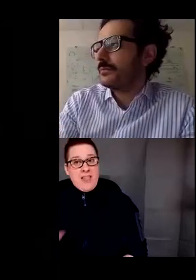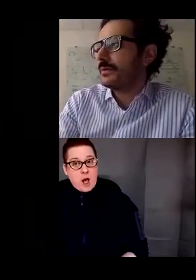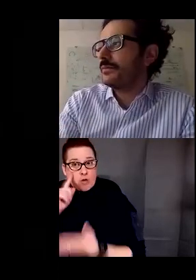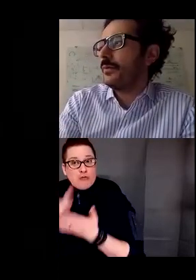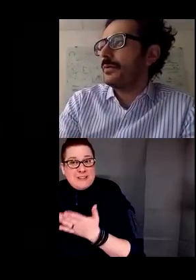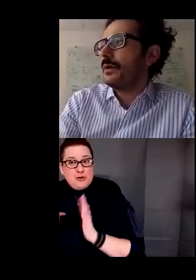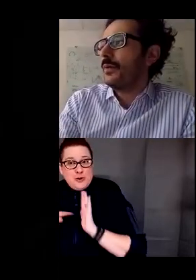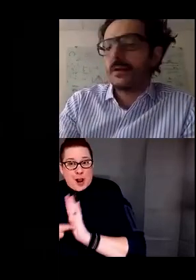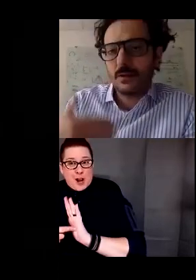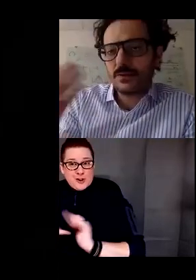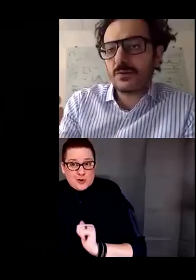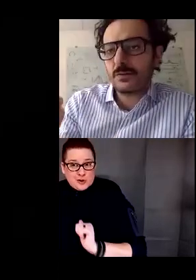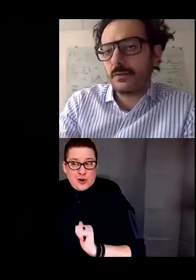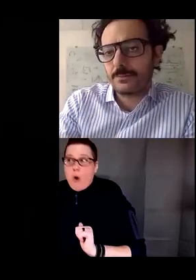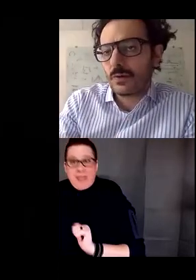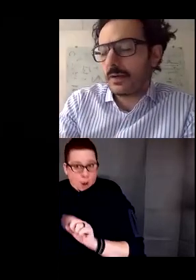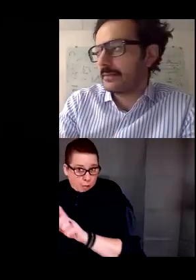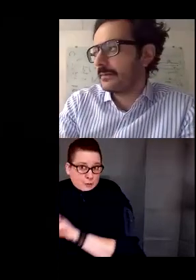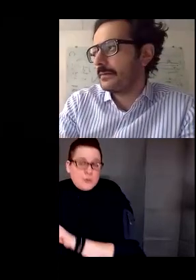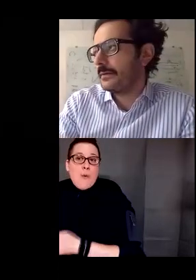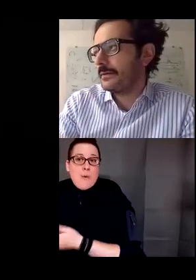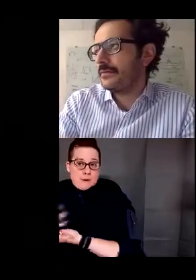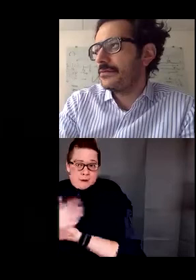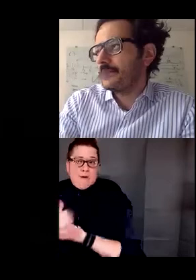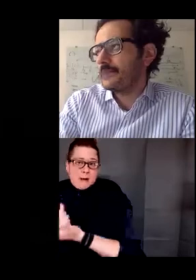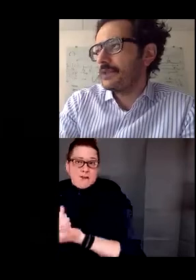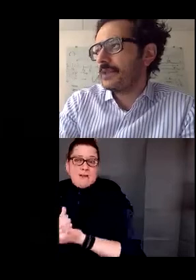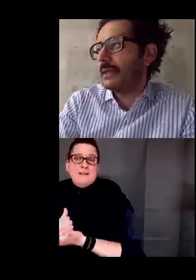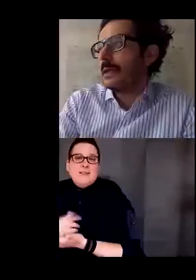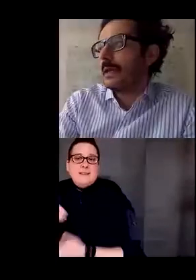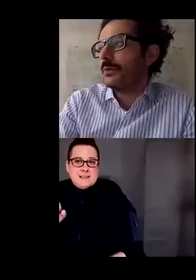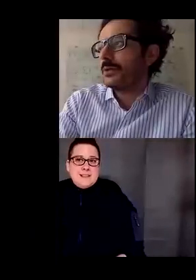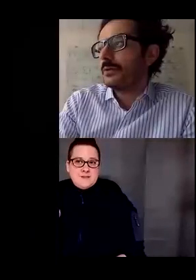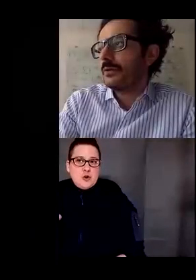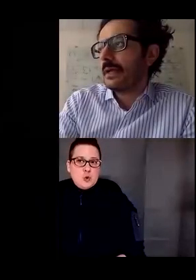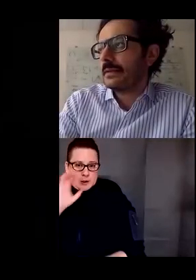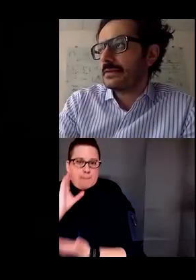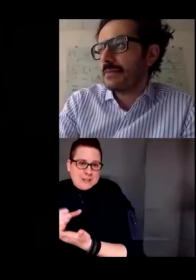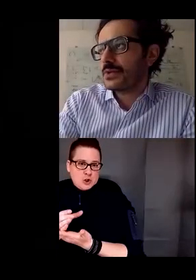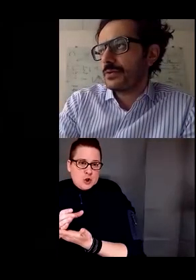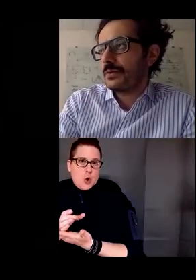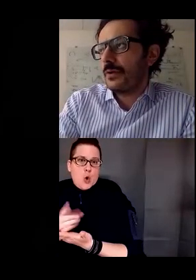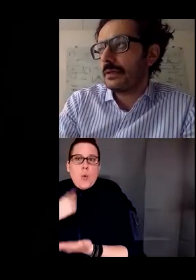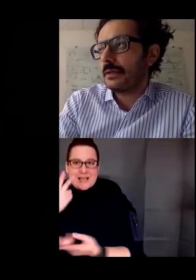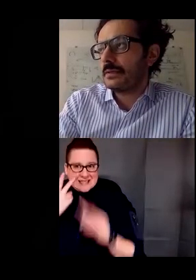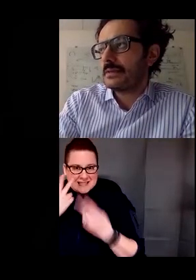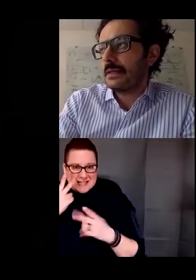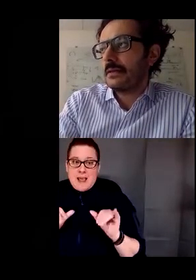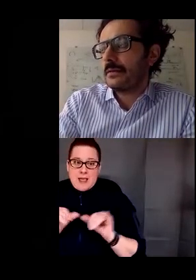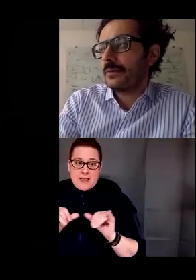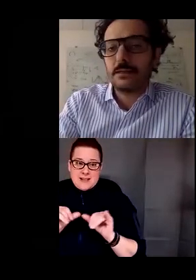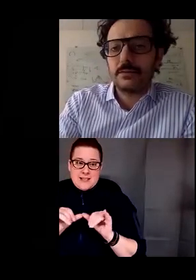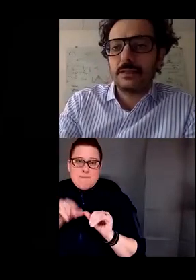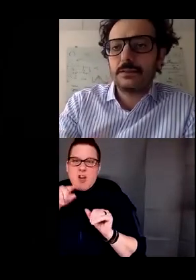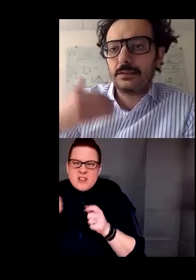showed before, where they also collected diffusion imaging. And we could look at this measure, only this area